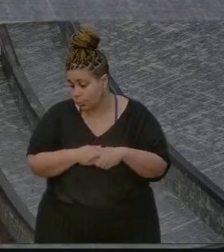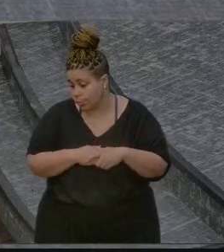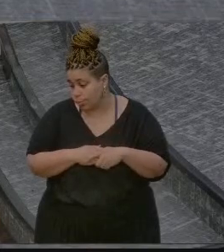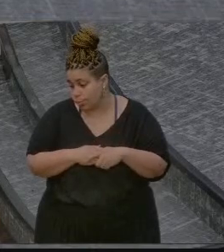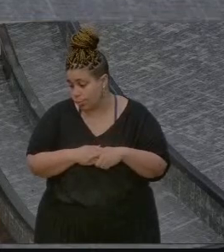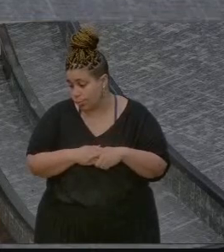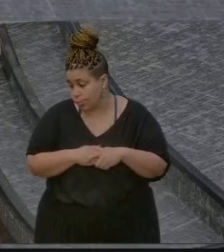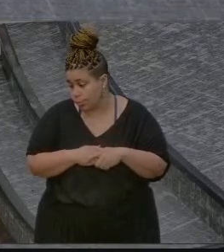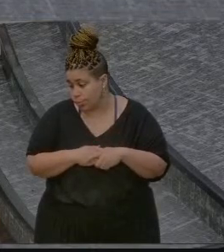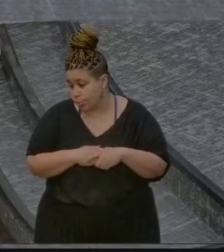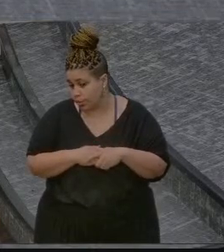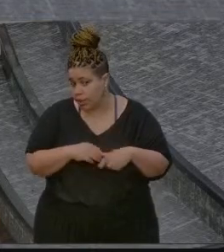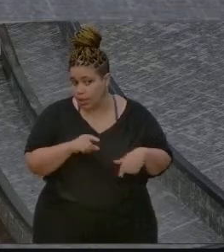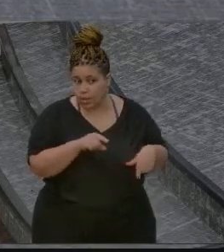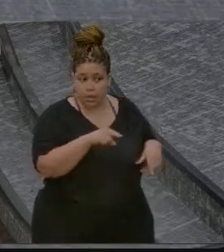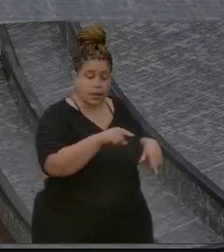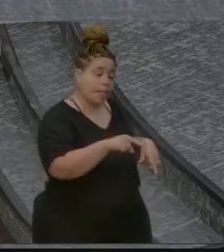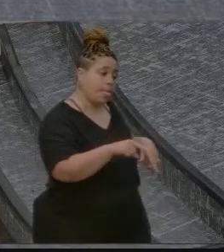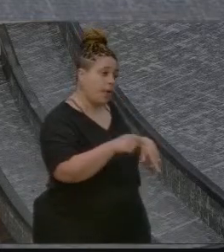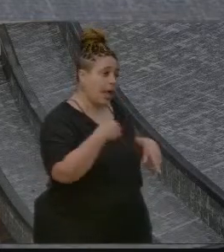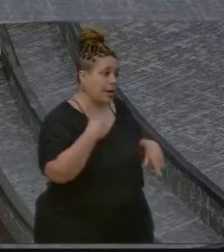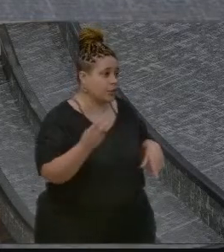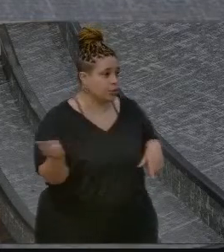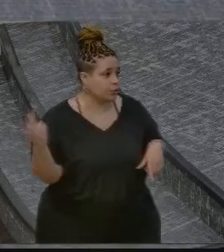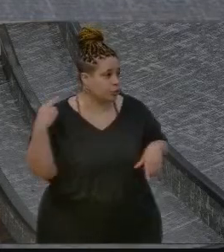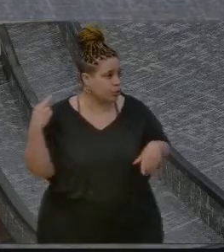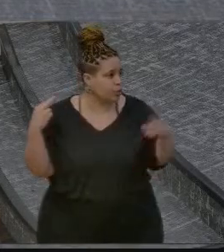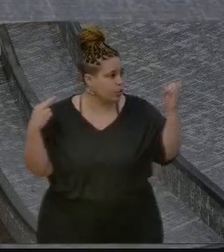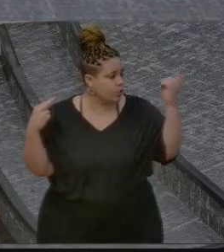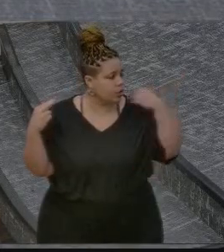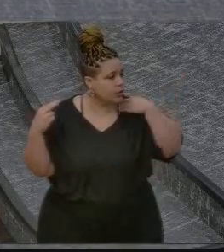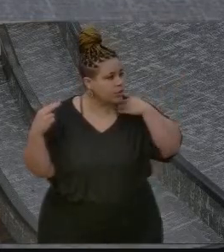There were two, but they were ones that I mentioned,